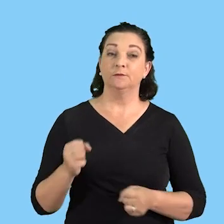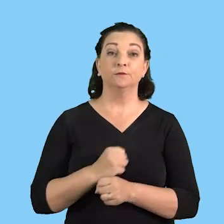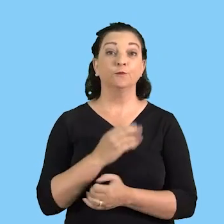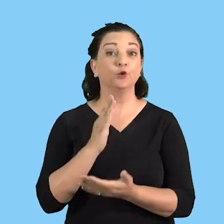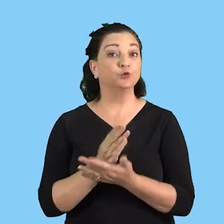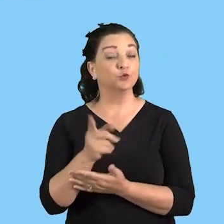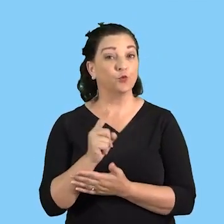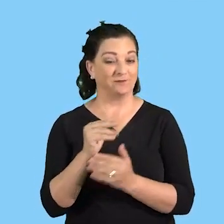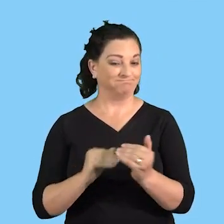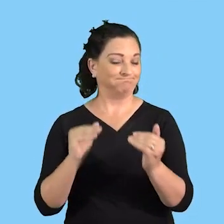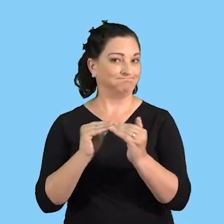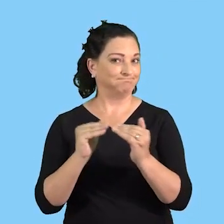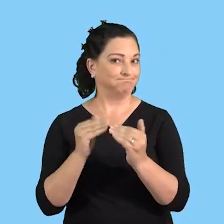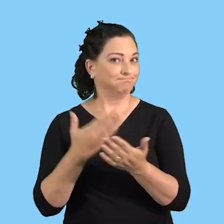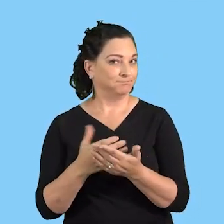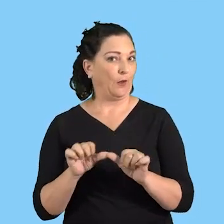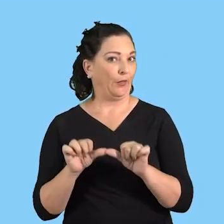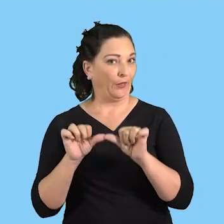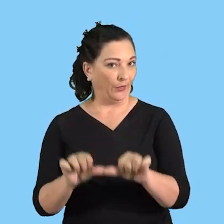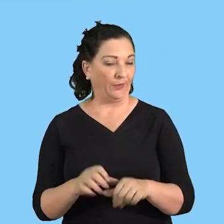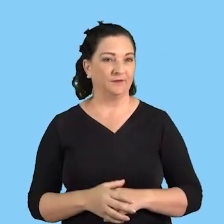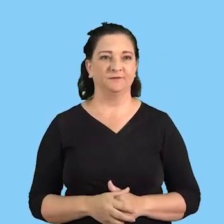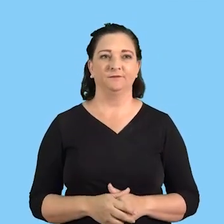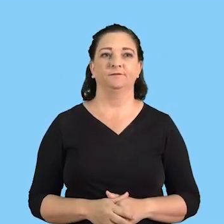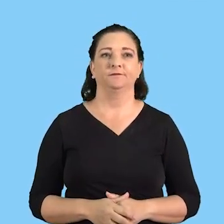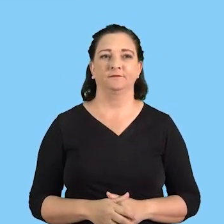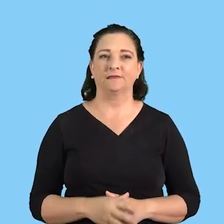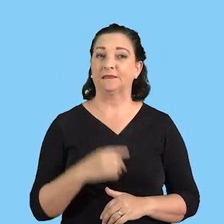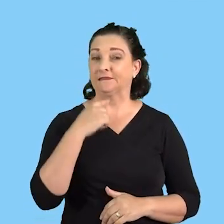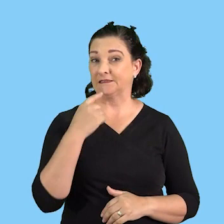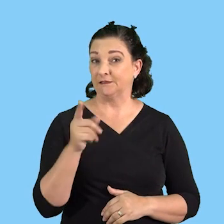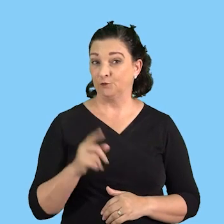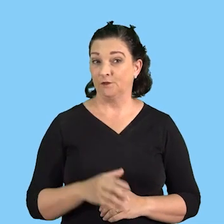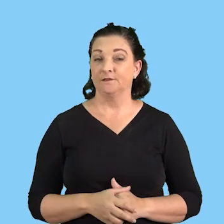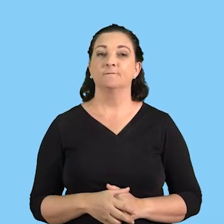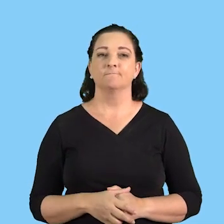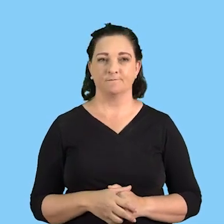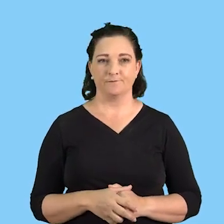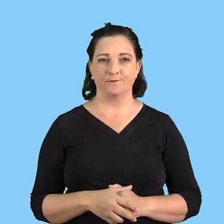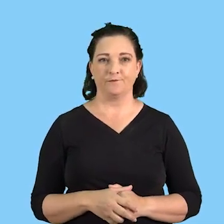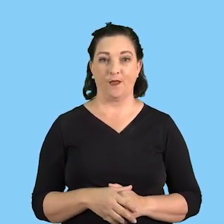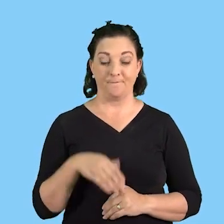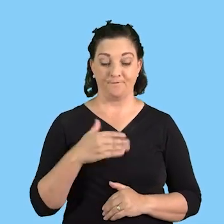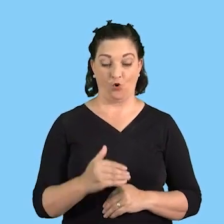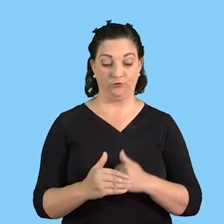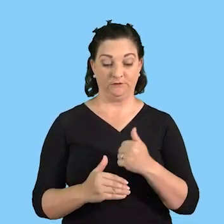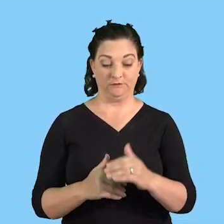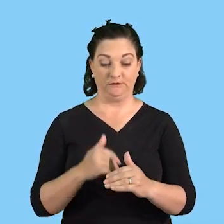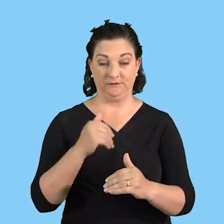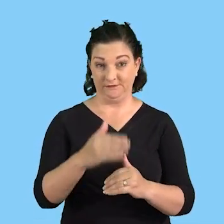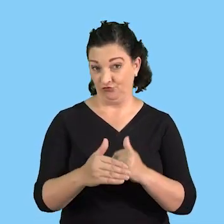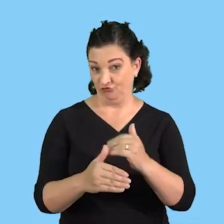are certain standards that have been maintained. It says there, it sets out the